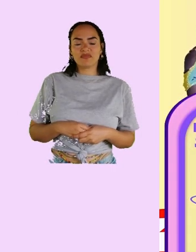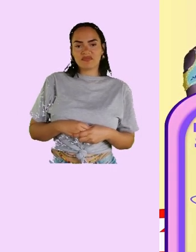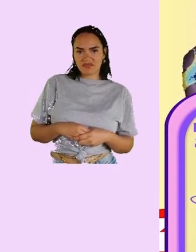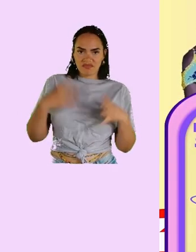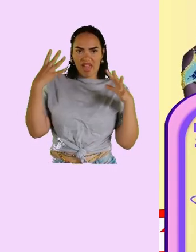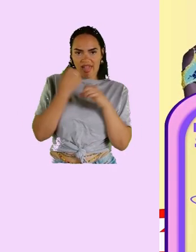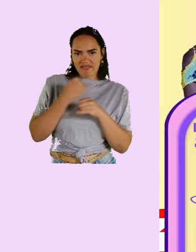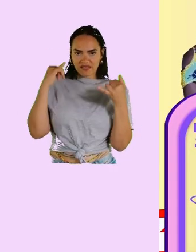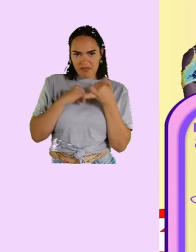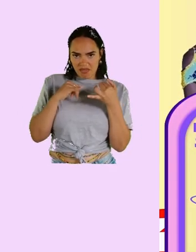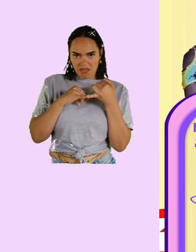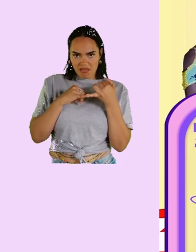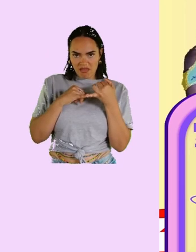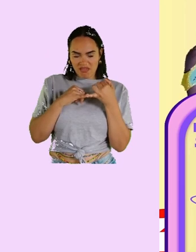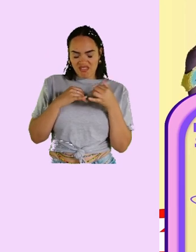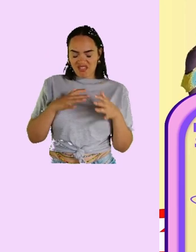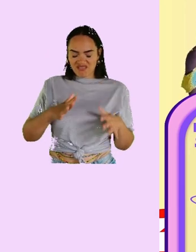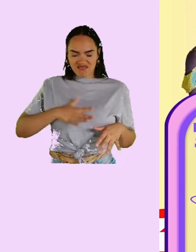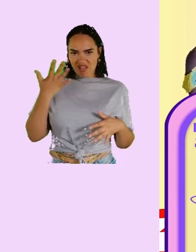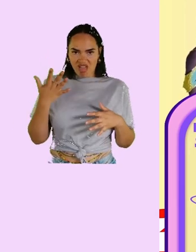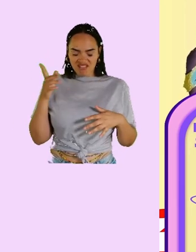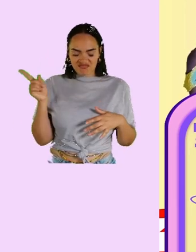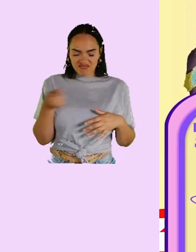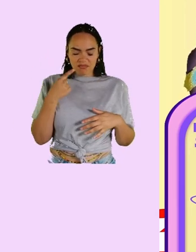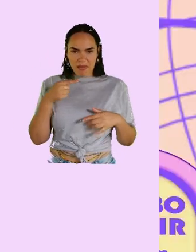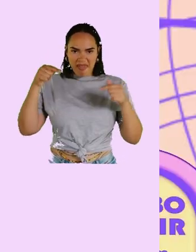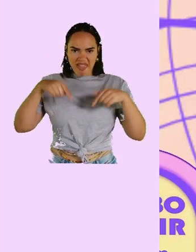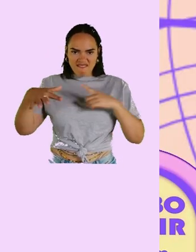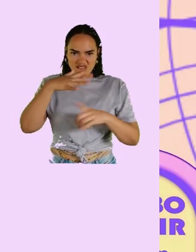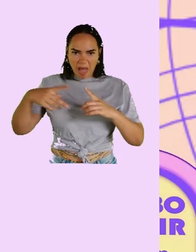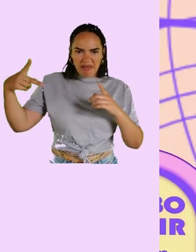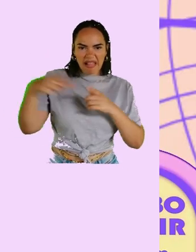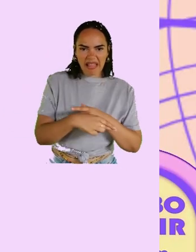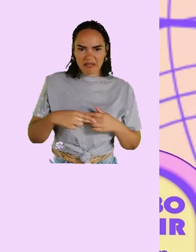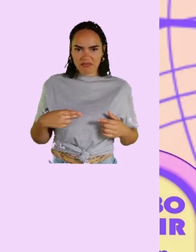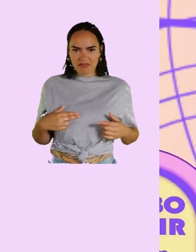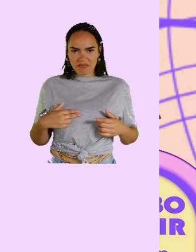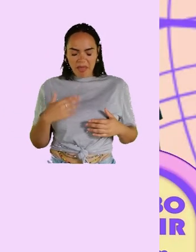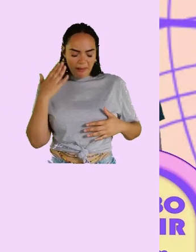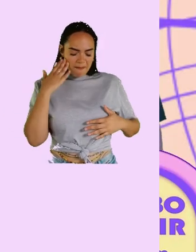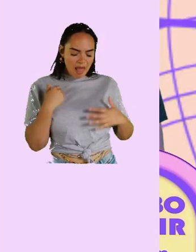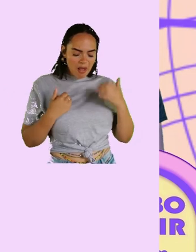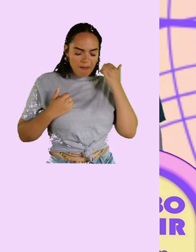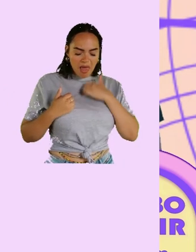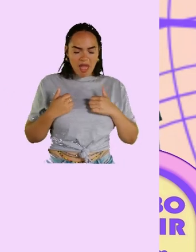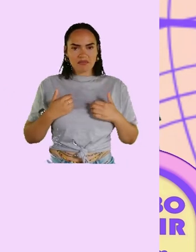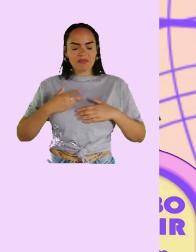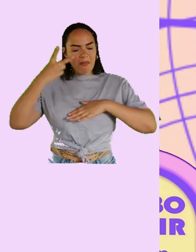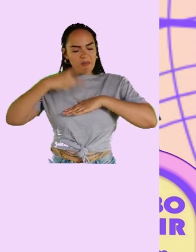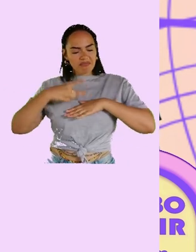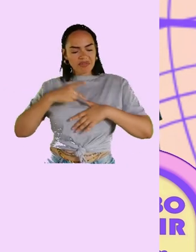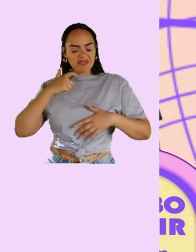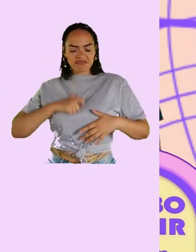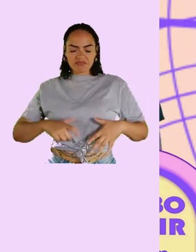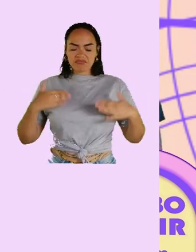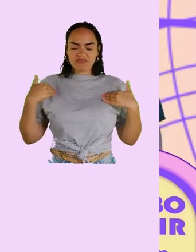Samiir. I'm a grade A hater. I'm here to kill the vibe. Black on black, you know. I'm a black person wearing